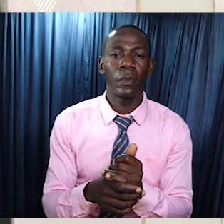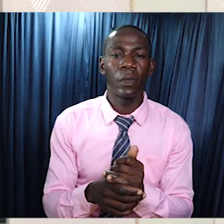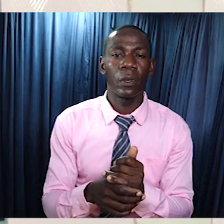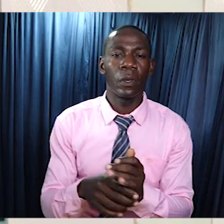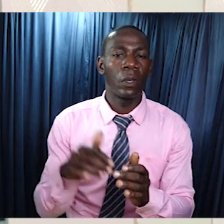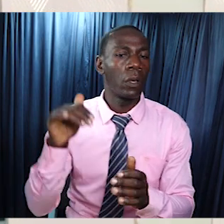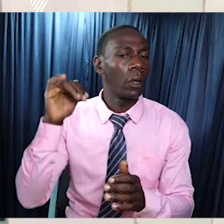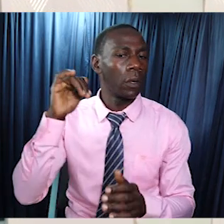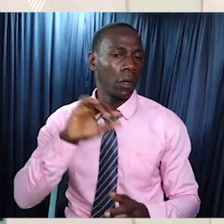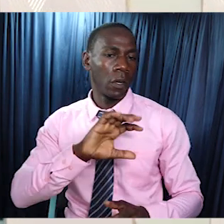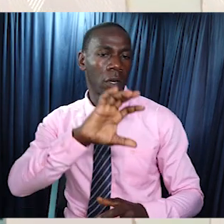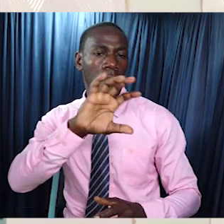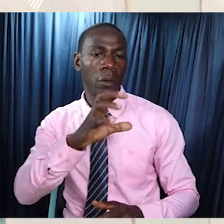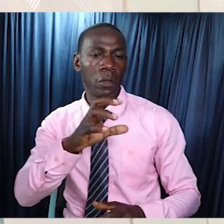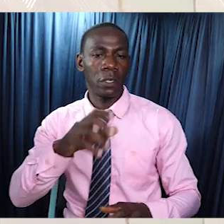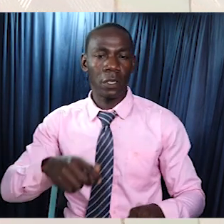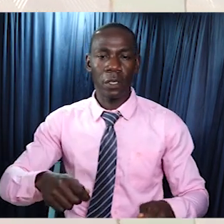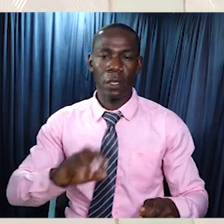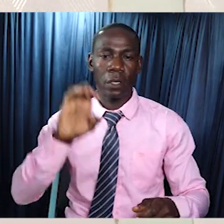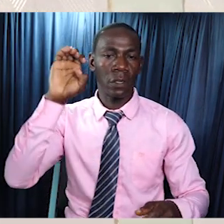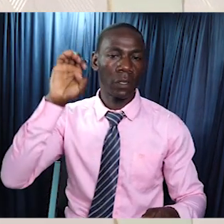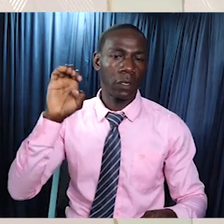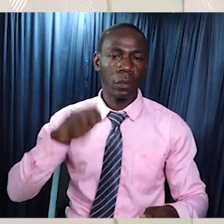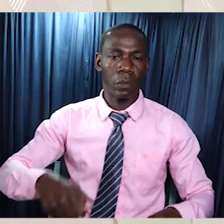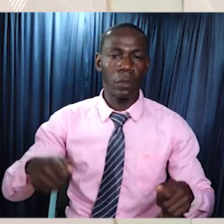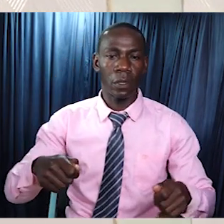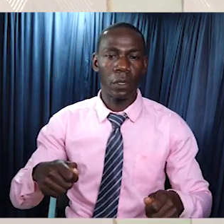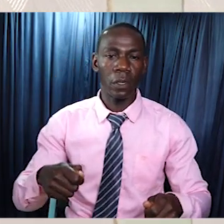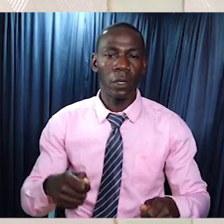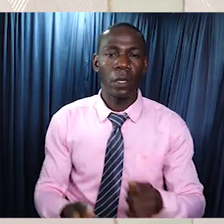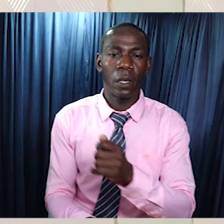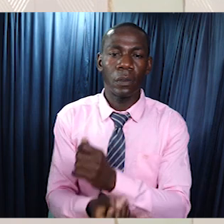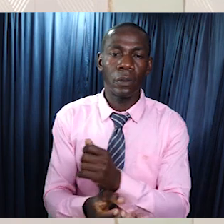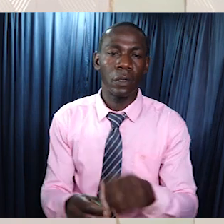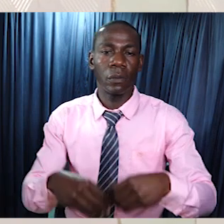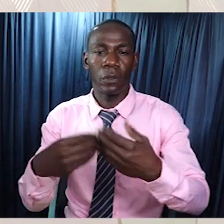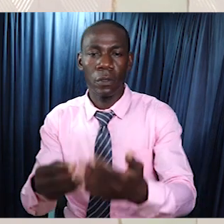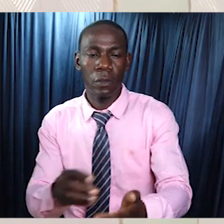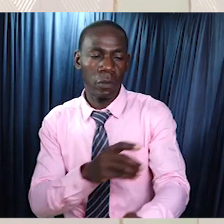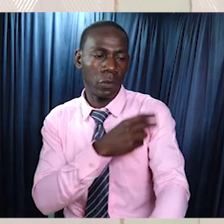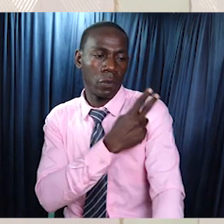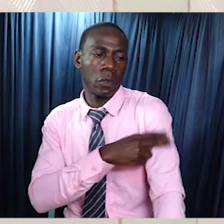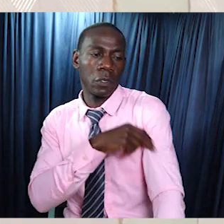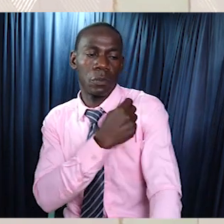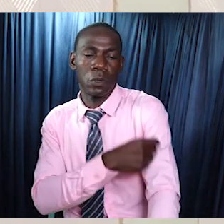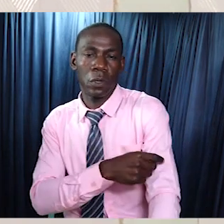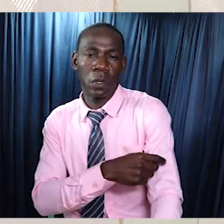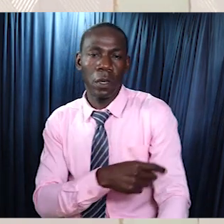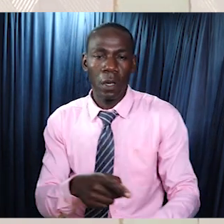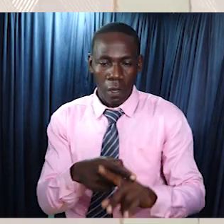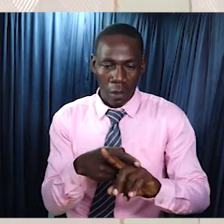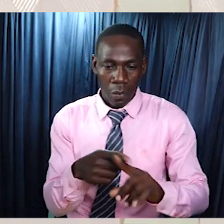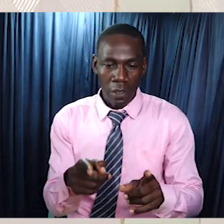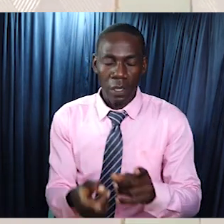sub-county director wa education. I called the director of education. Akaniambia tumpeleke hospitali. Let's take her to the hospital. Lakini